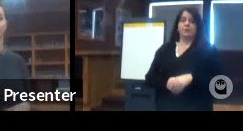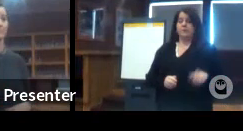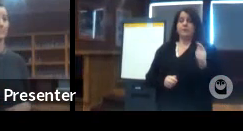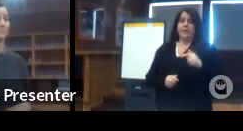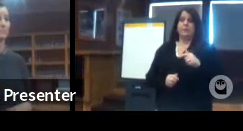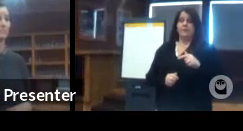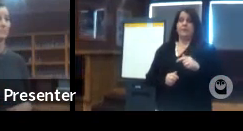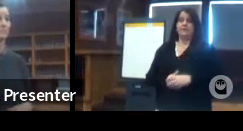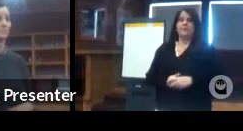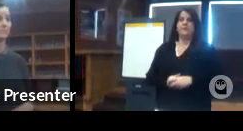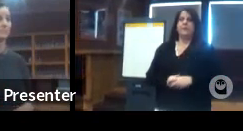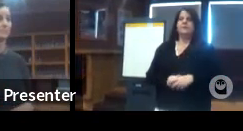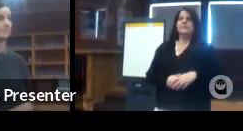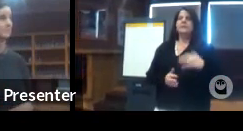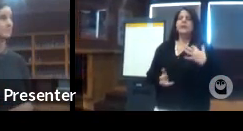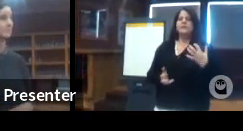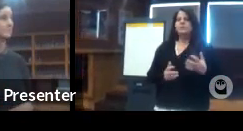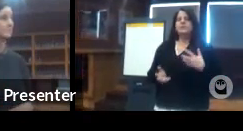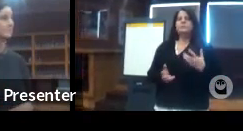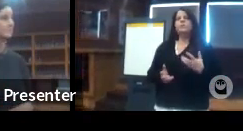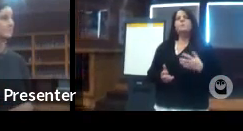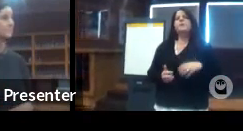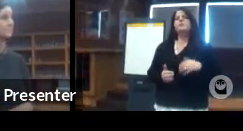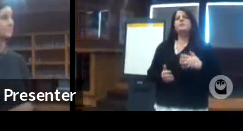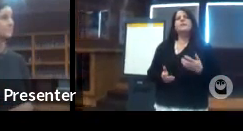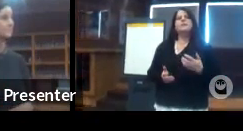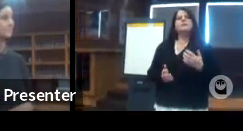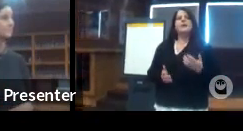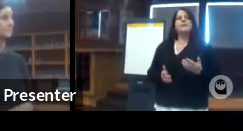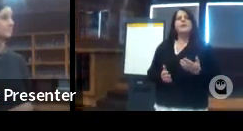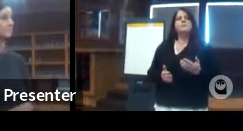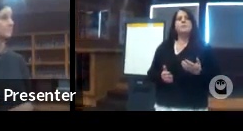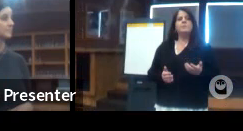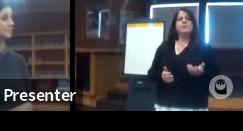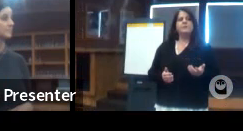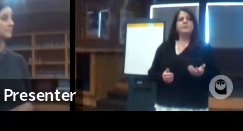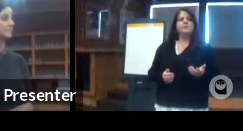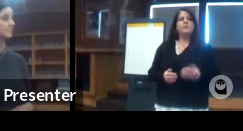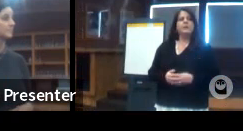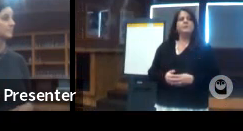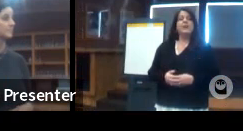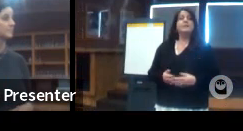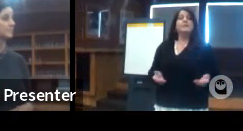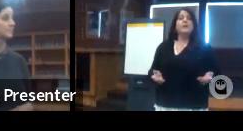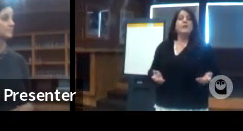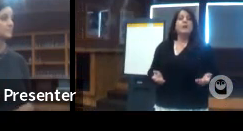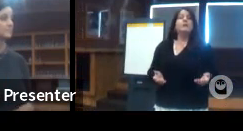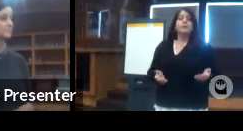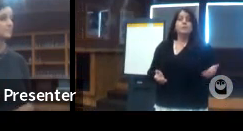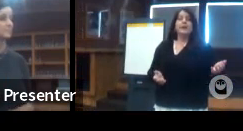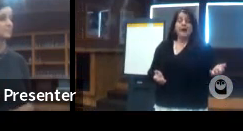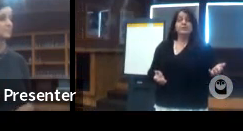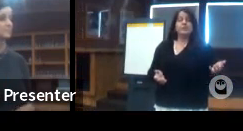going to be an expert. You're never getting me in that seat. Still engage with it and explore it, because your insights and thoughts might be beneficial for someone else, and you never